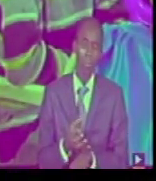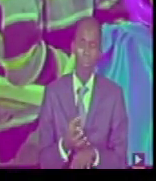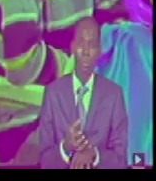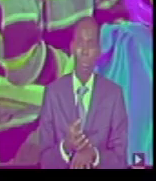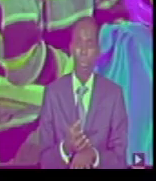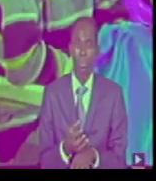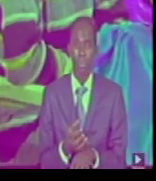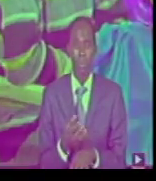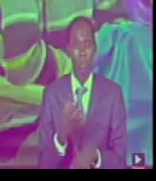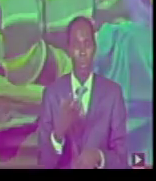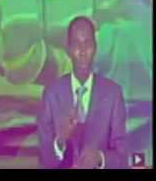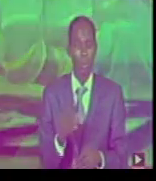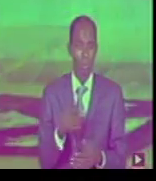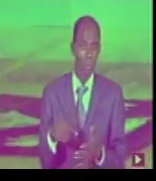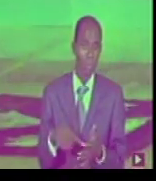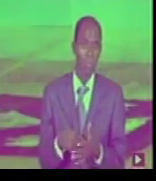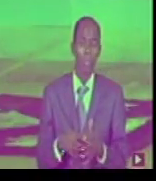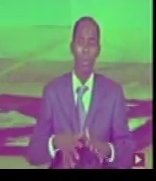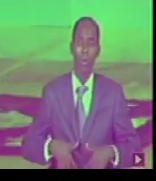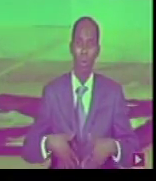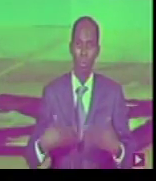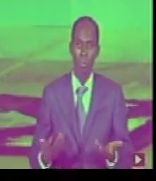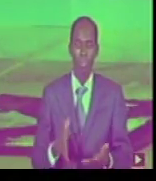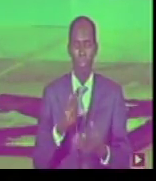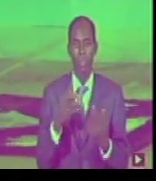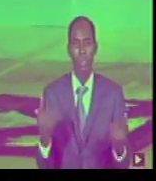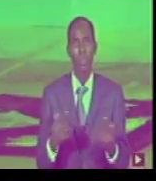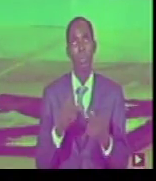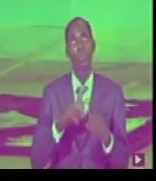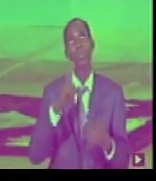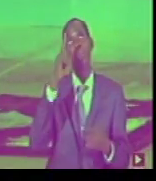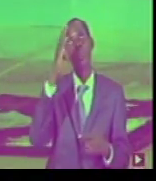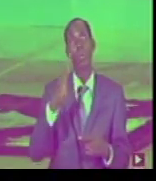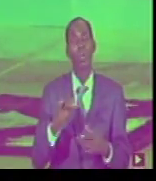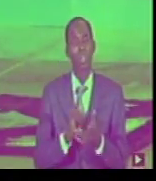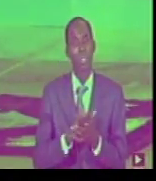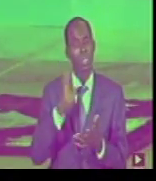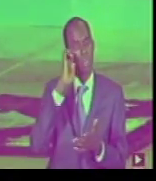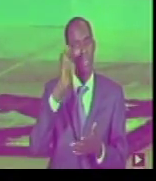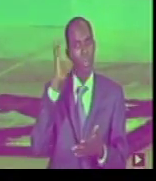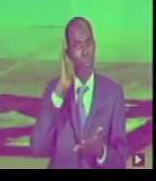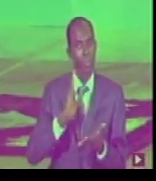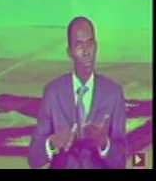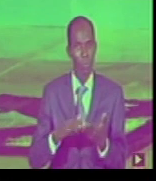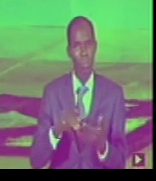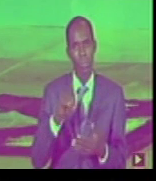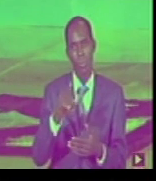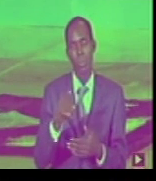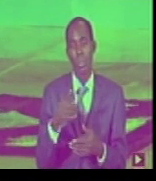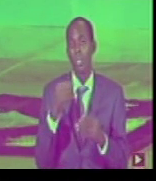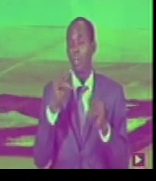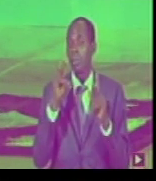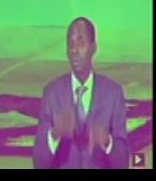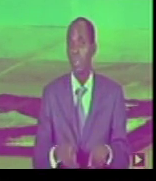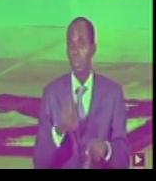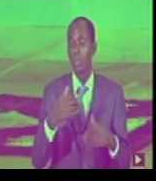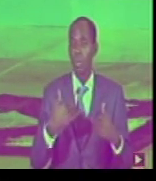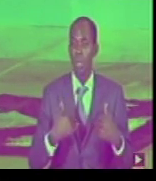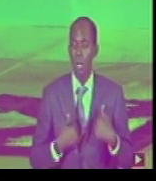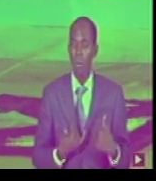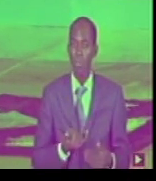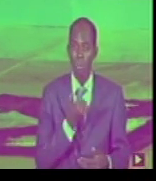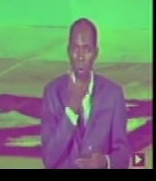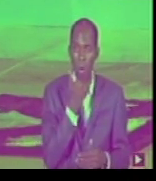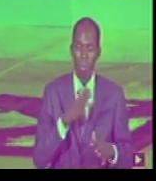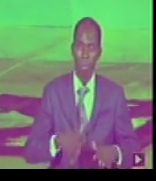sin unto God, that he will forgive you. And then the person you have offended, confess